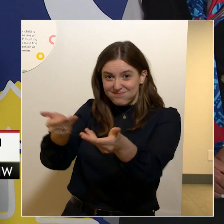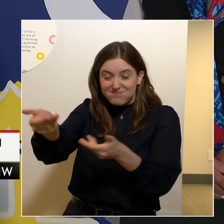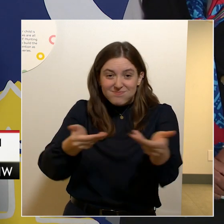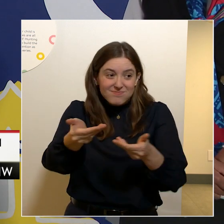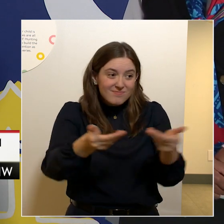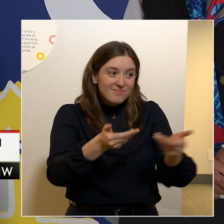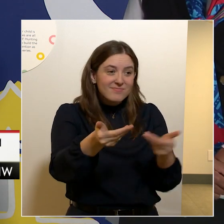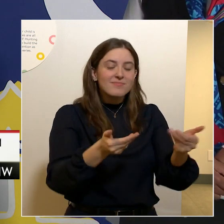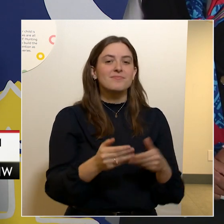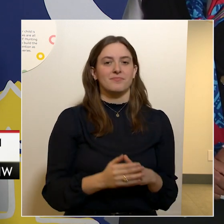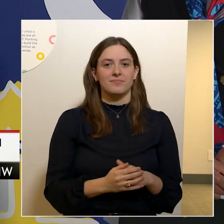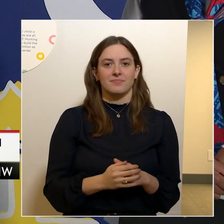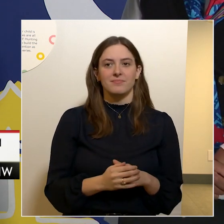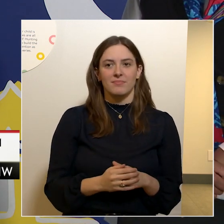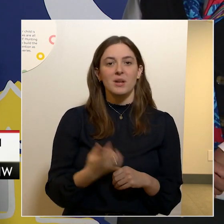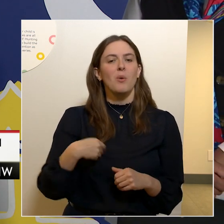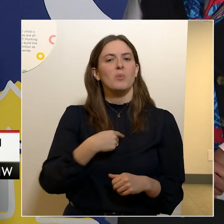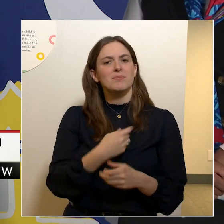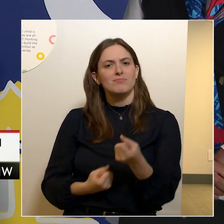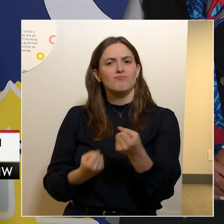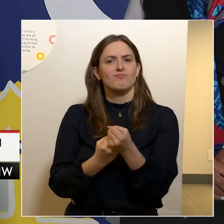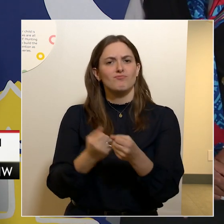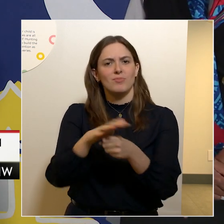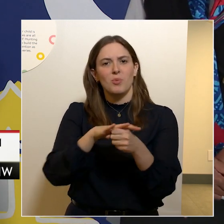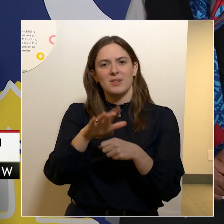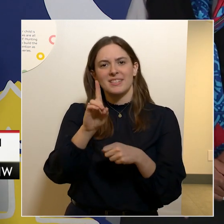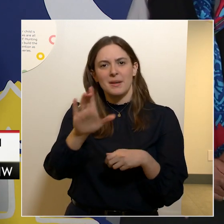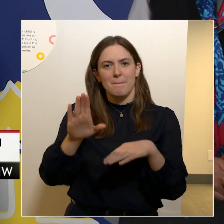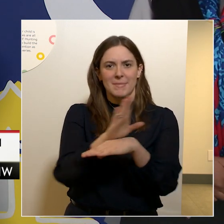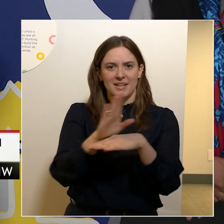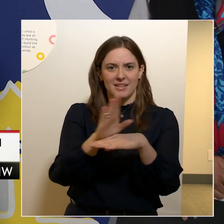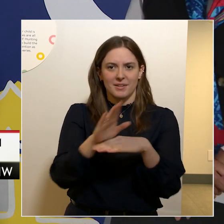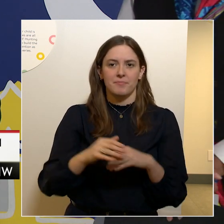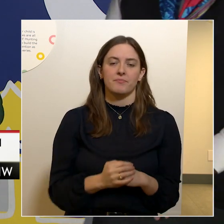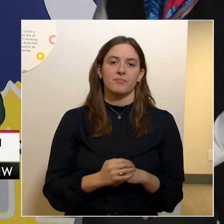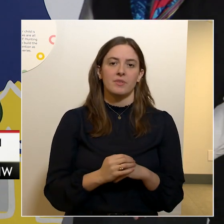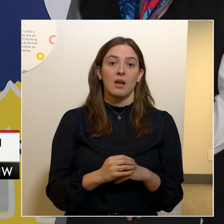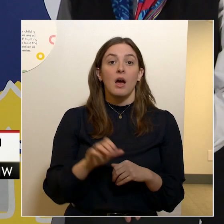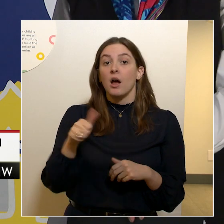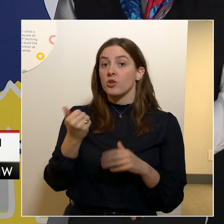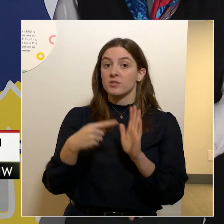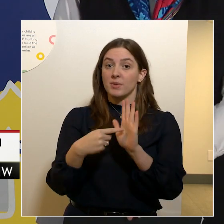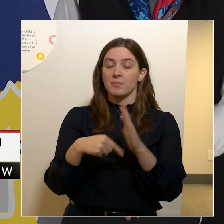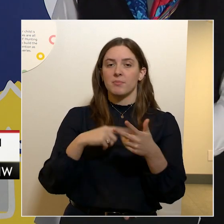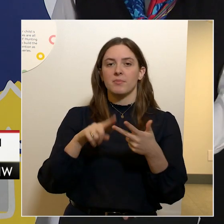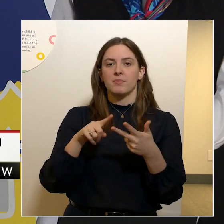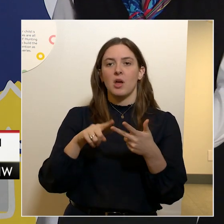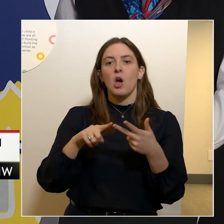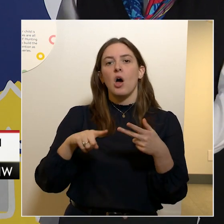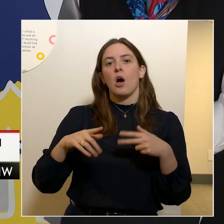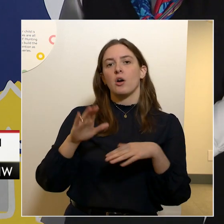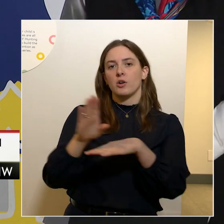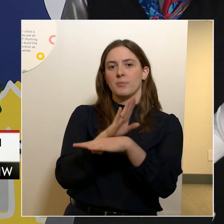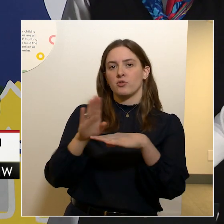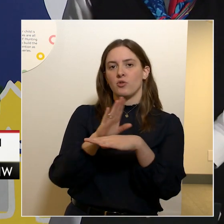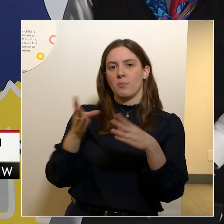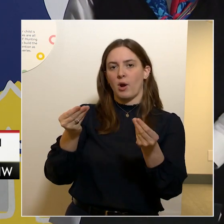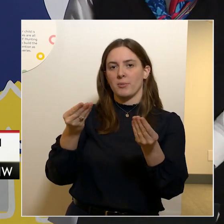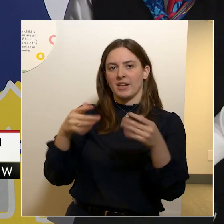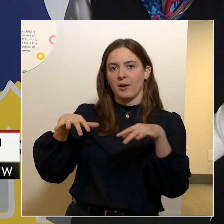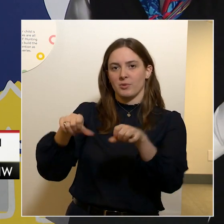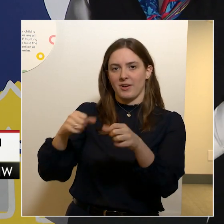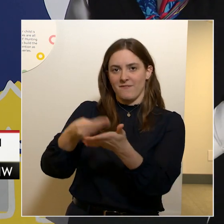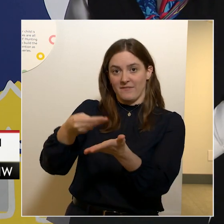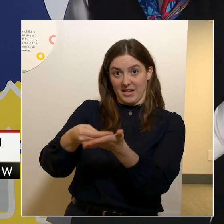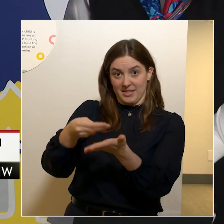focuses on what's right for business. Another program is our Commercial Property Acquisition Fund, which provides eligible businesses with